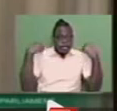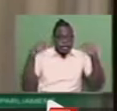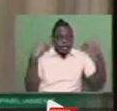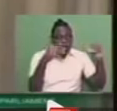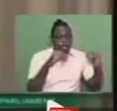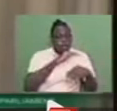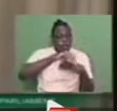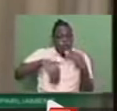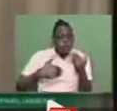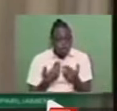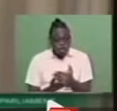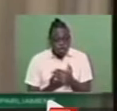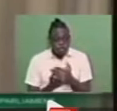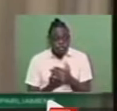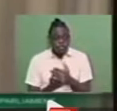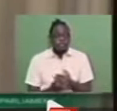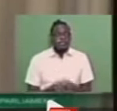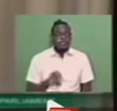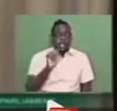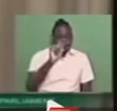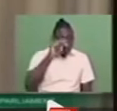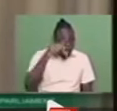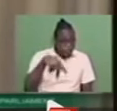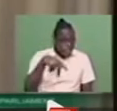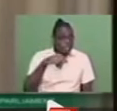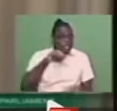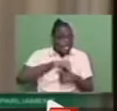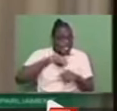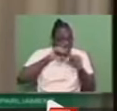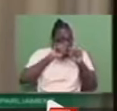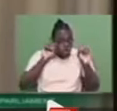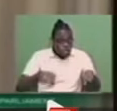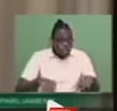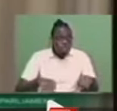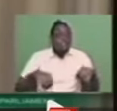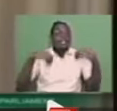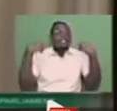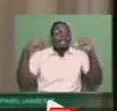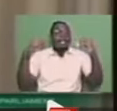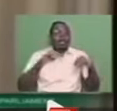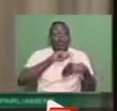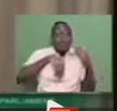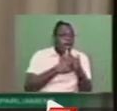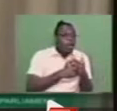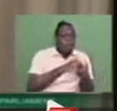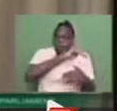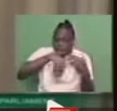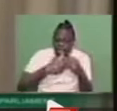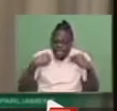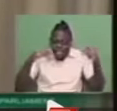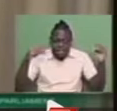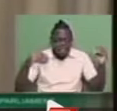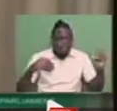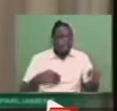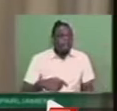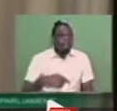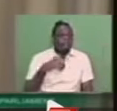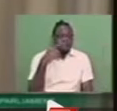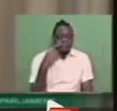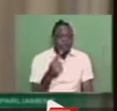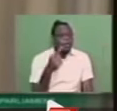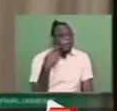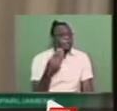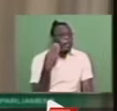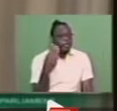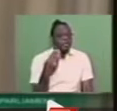billion. And that will have an approximate value of 15 million each for one of